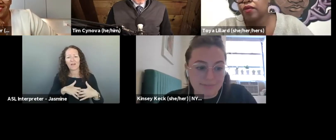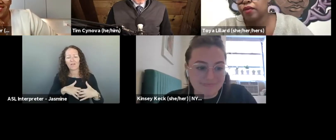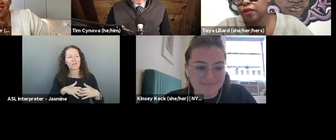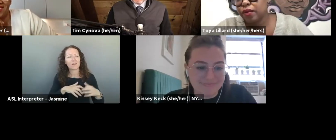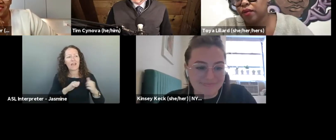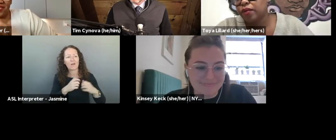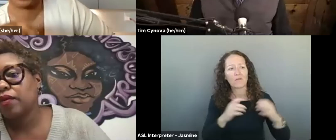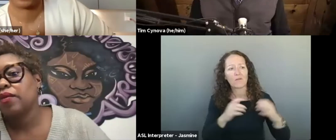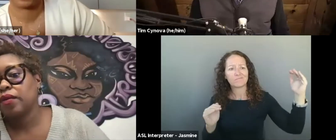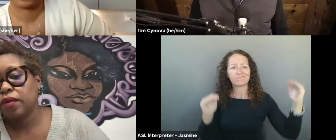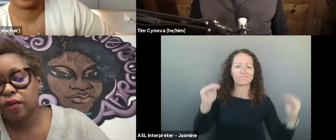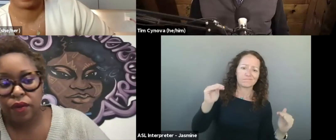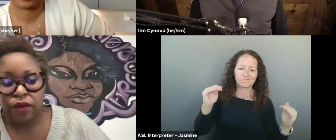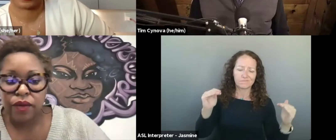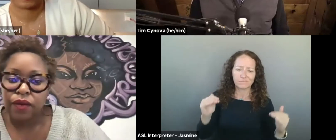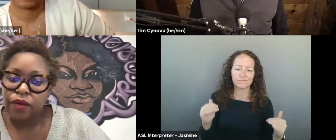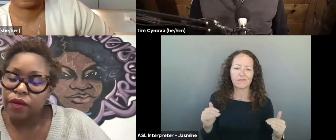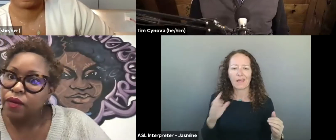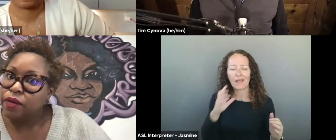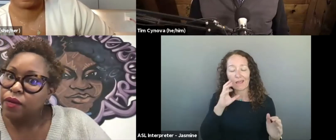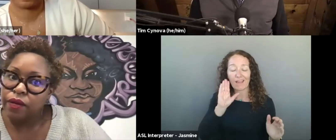right now.